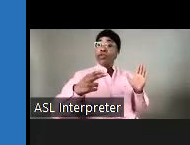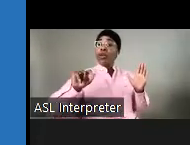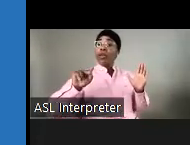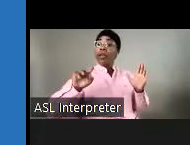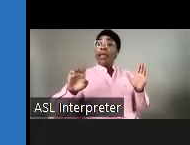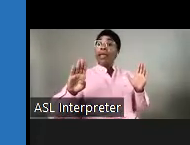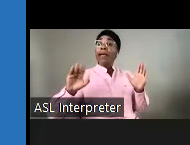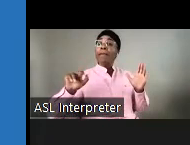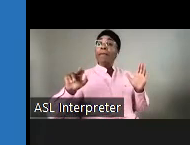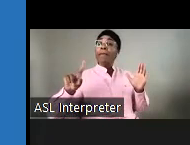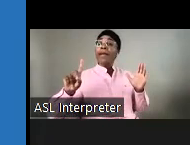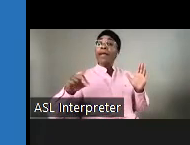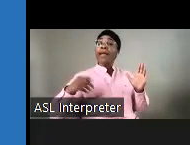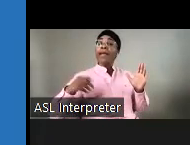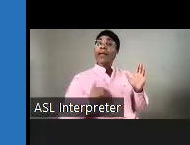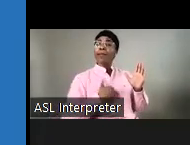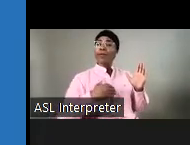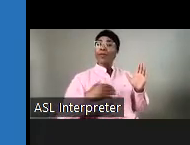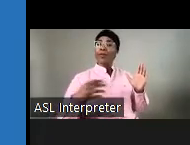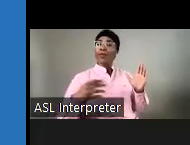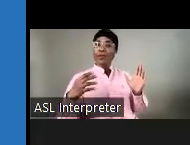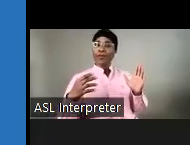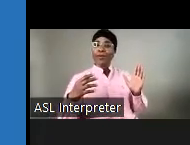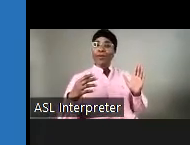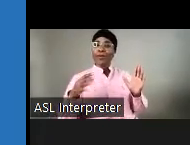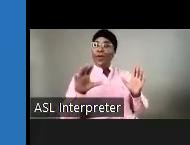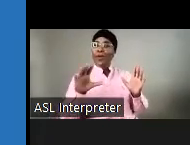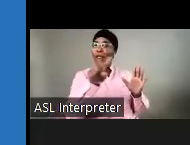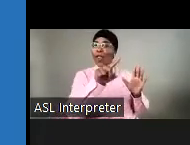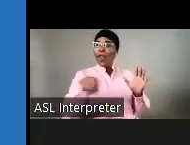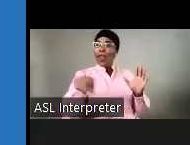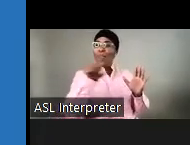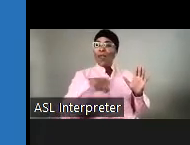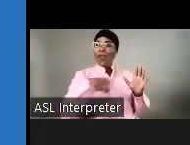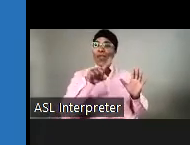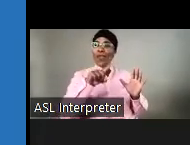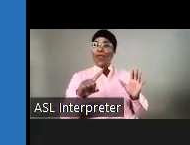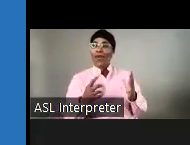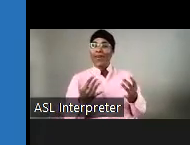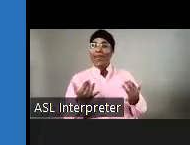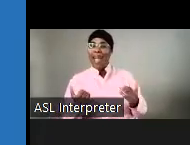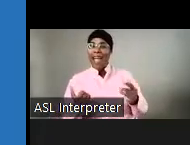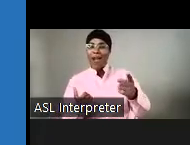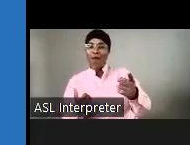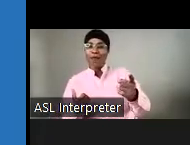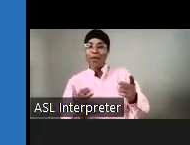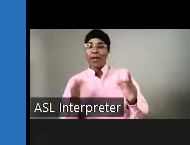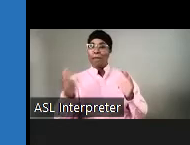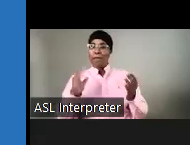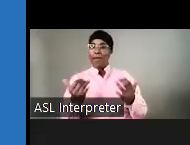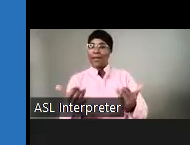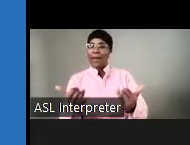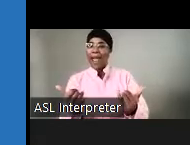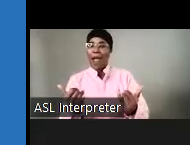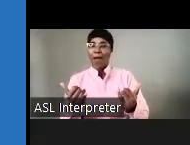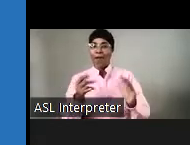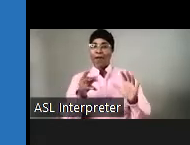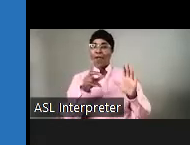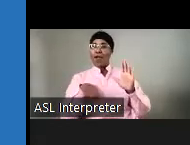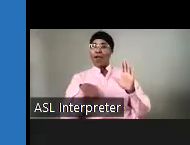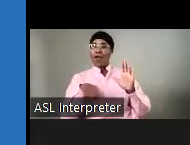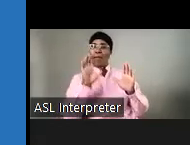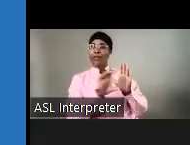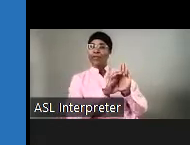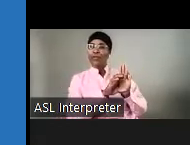different the forest looks versus the plantation aesthetic you have today. It's more pine